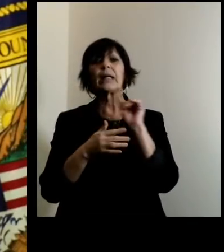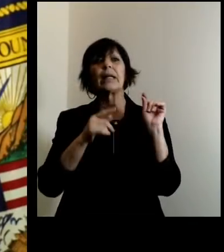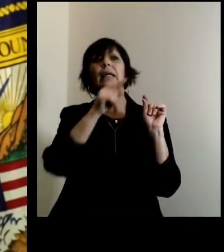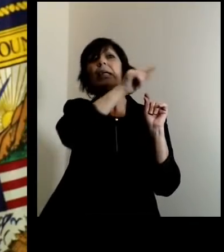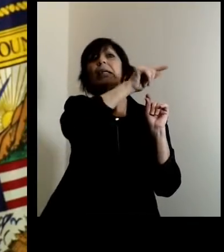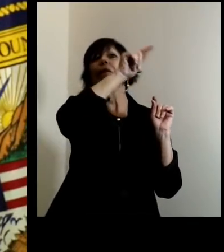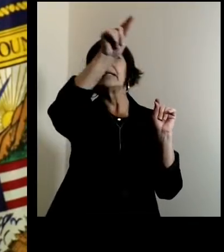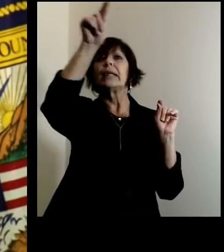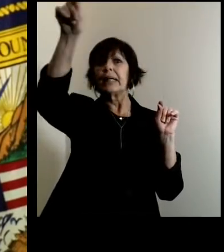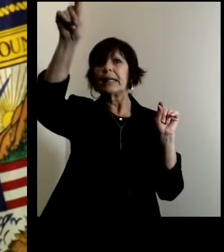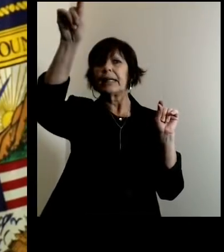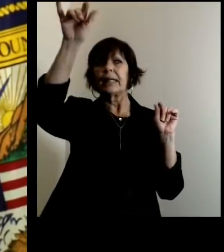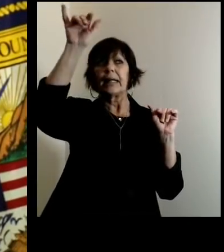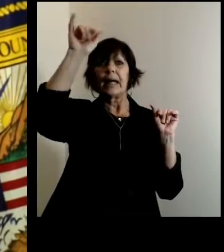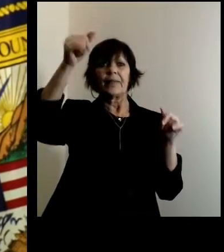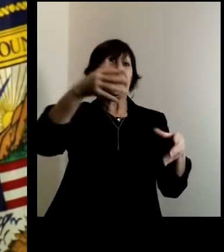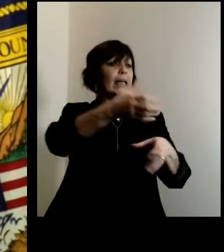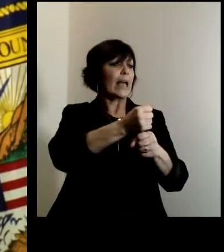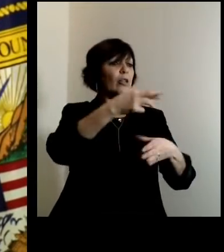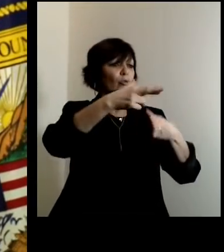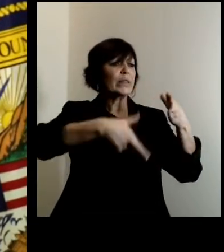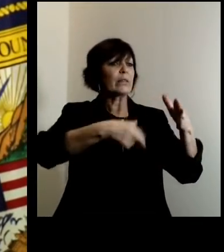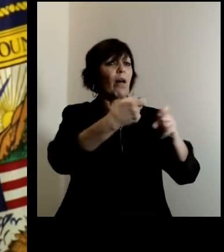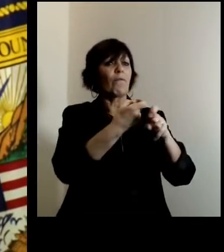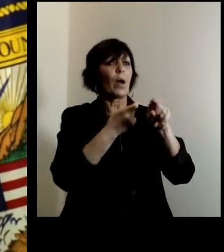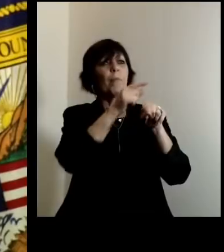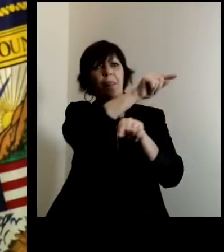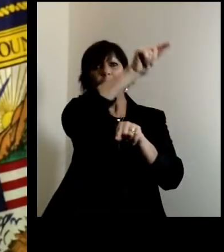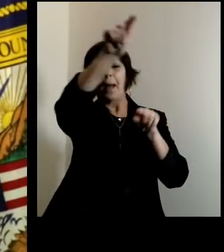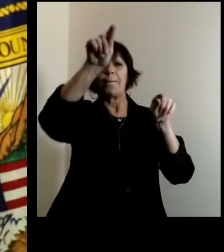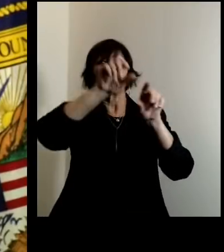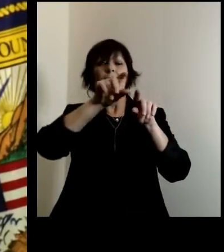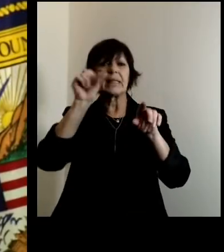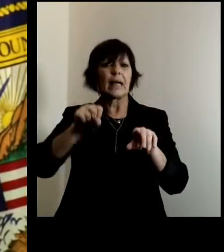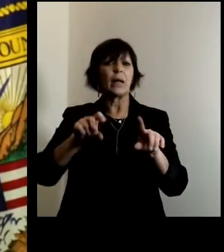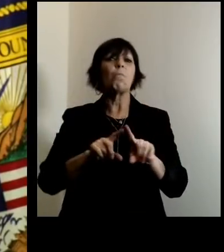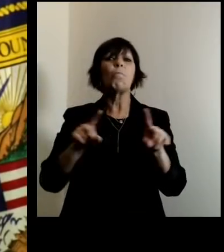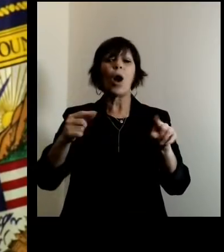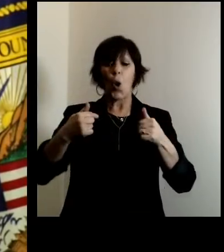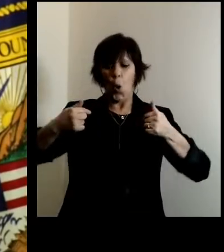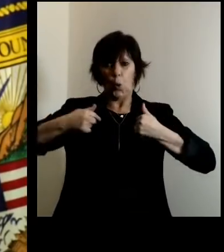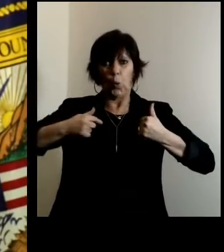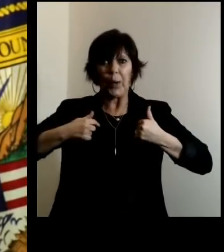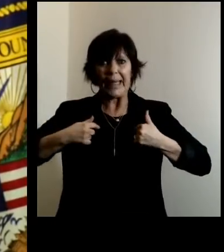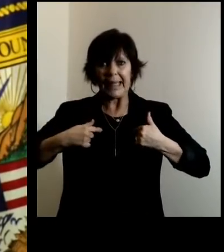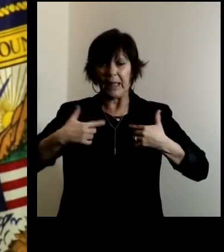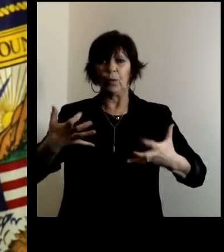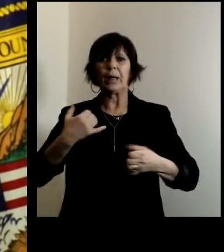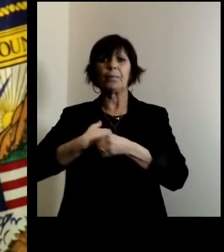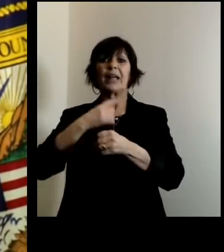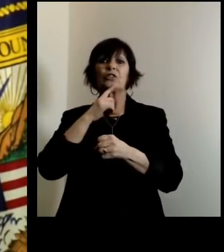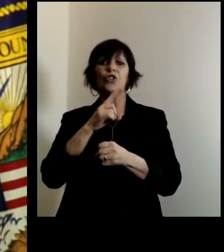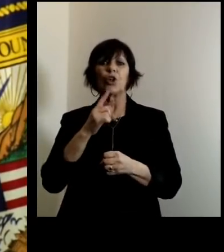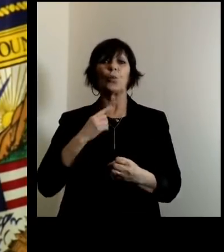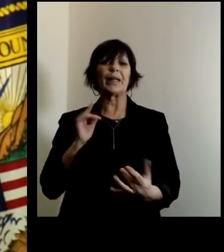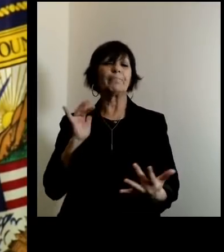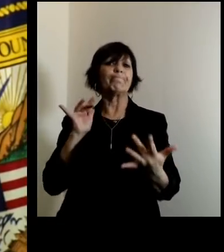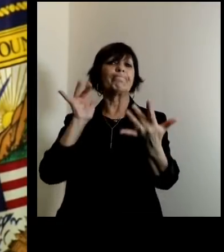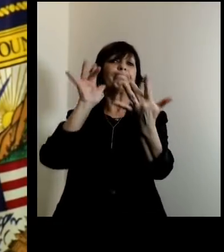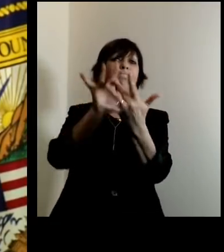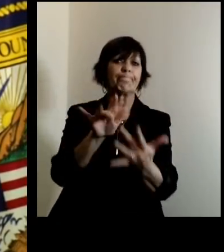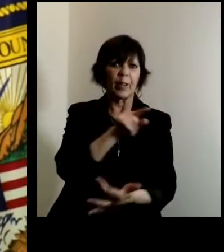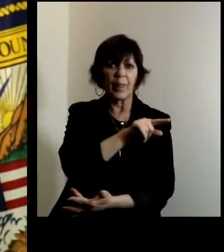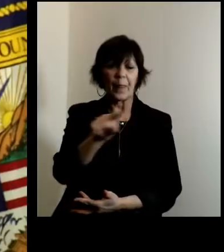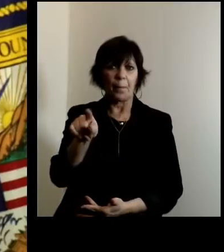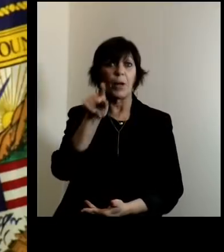get that test result from their healthcare provider. Although we want to make sure that definitely that they are alerted to with their positive